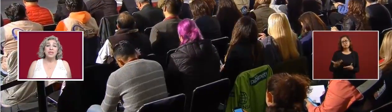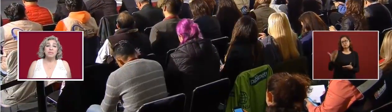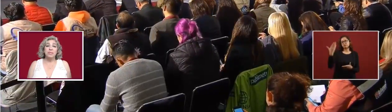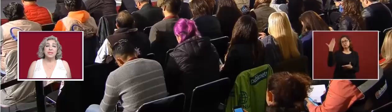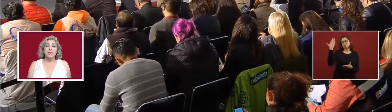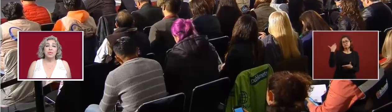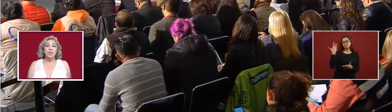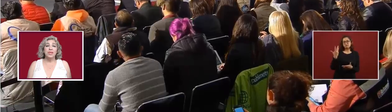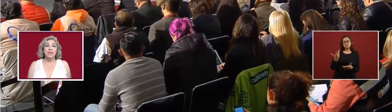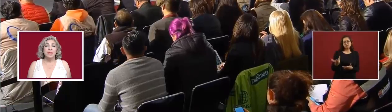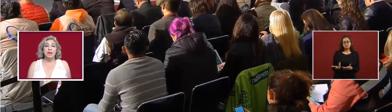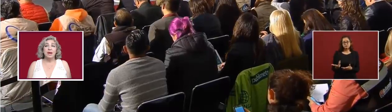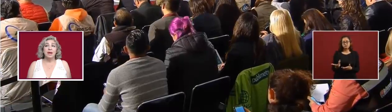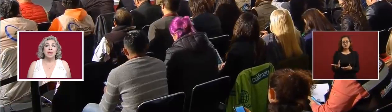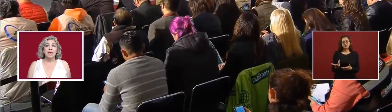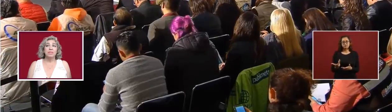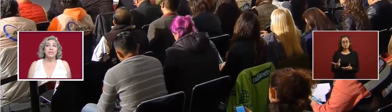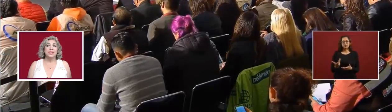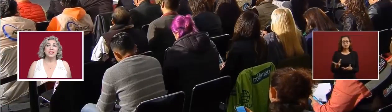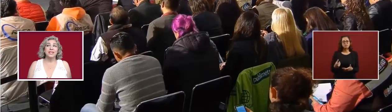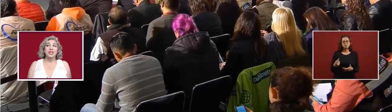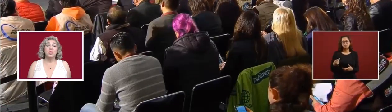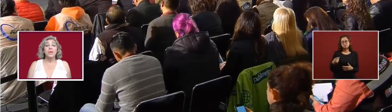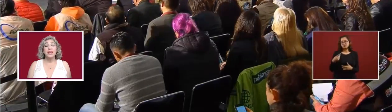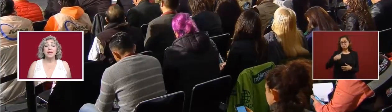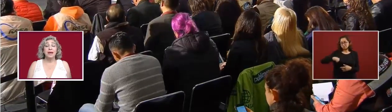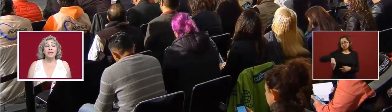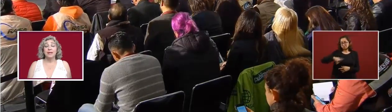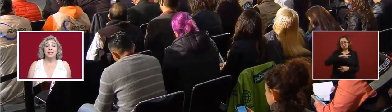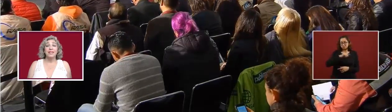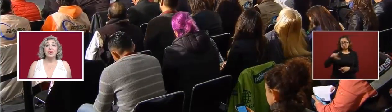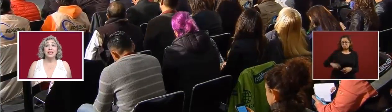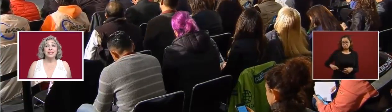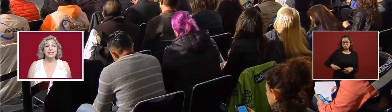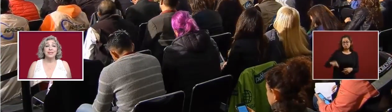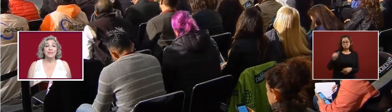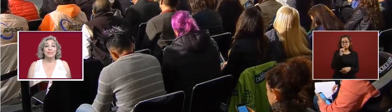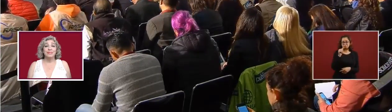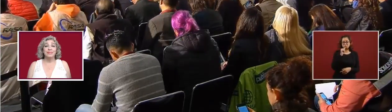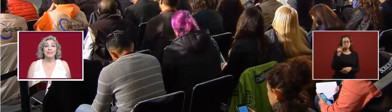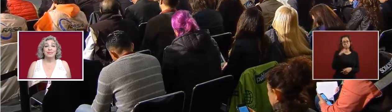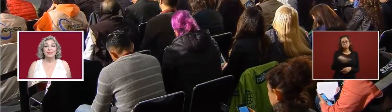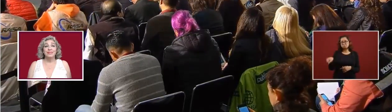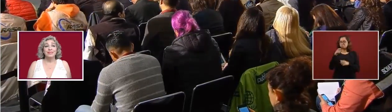when we were in the, with the opposition, nobody, uh, covered us.